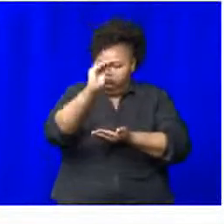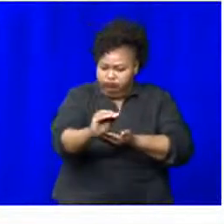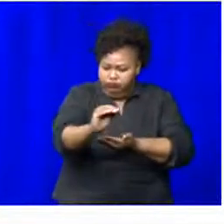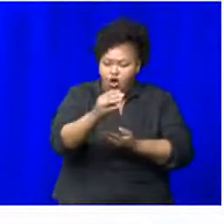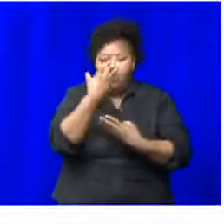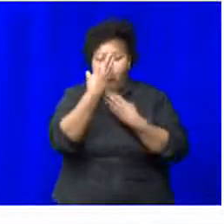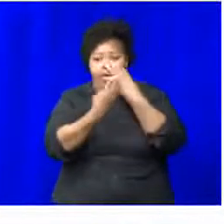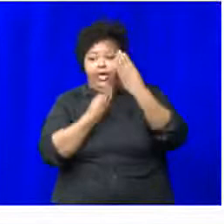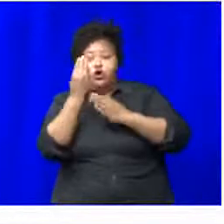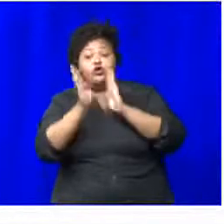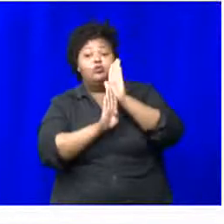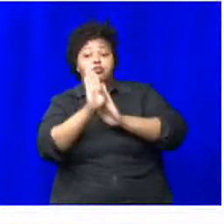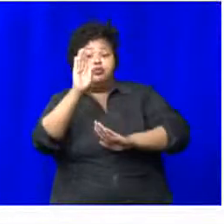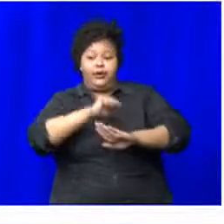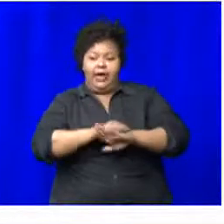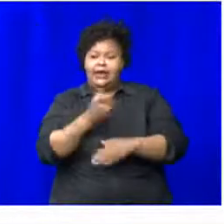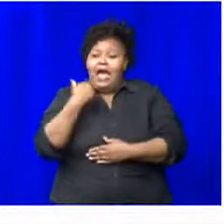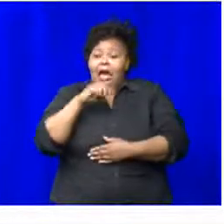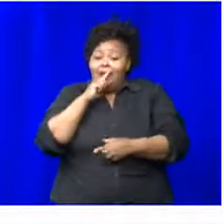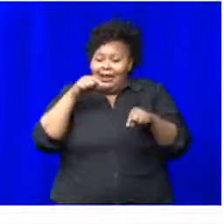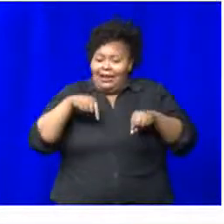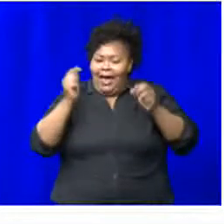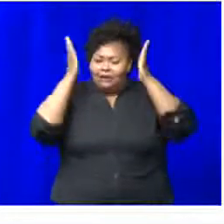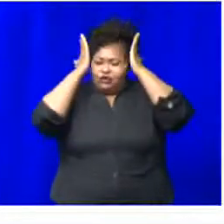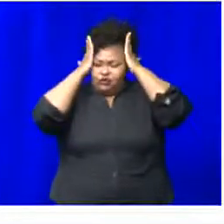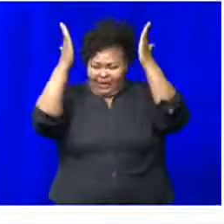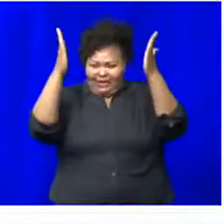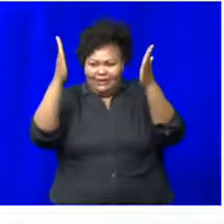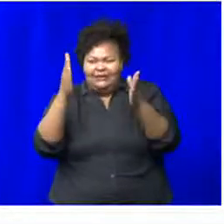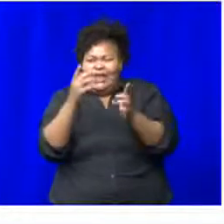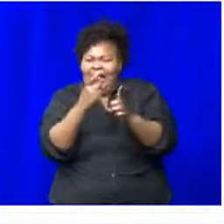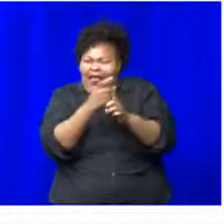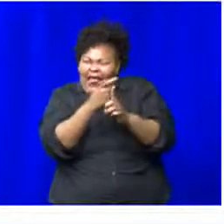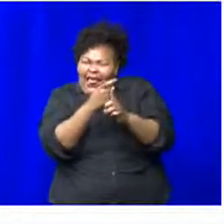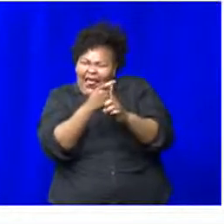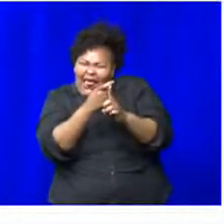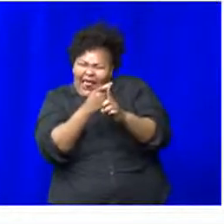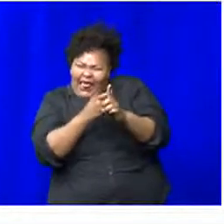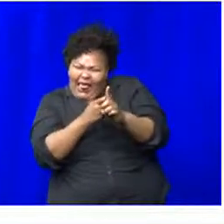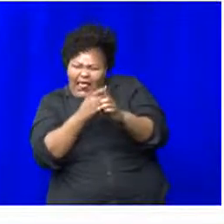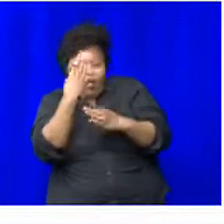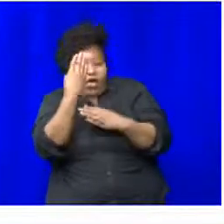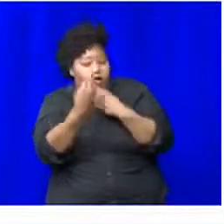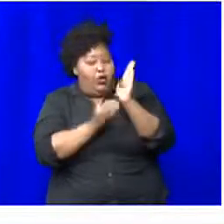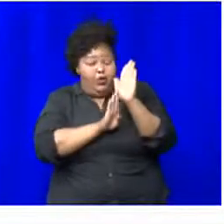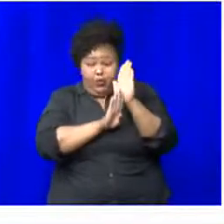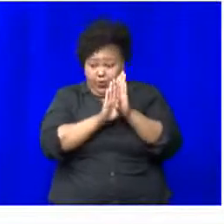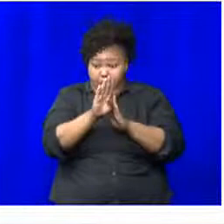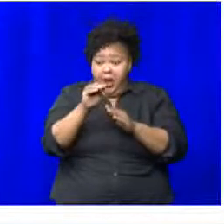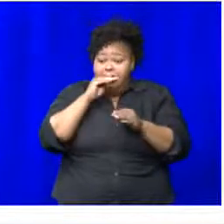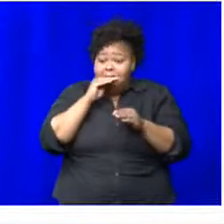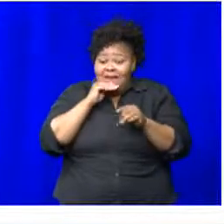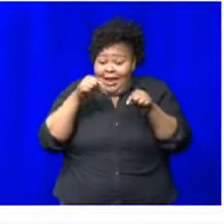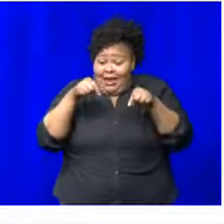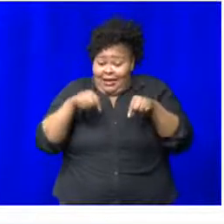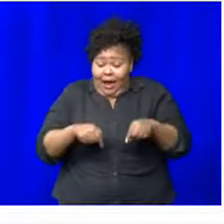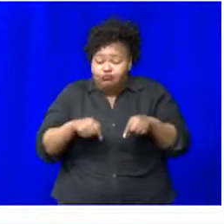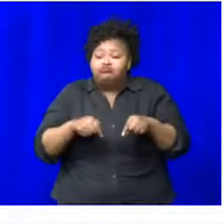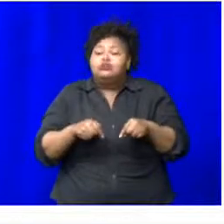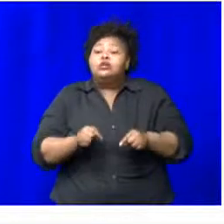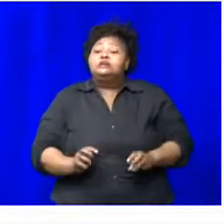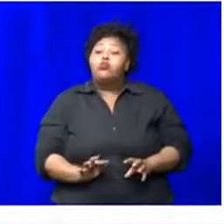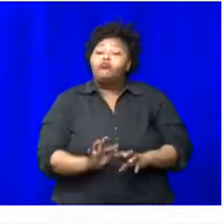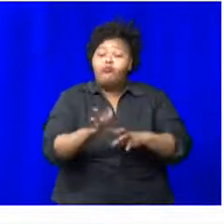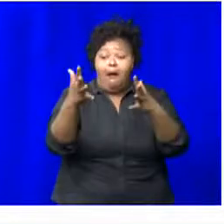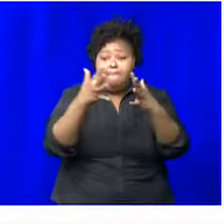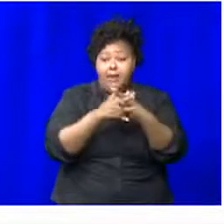in Eswatini, this is happening at a very slow pace, and I guess that is why we are here today, just to try and see what else is there for